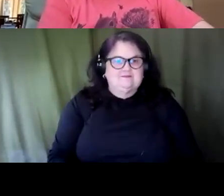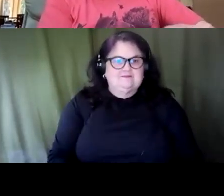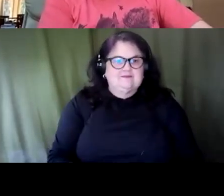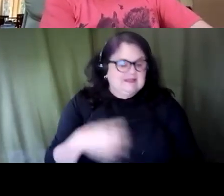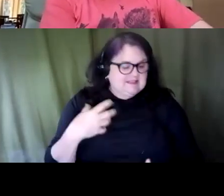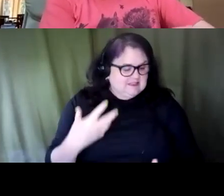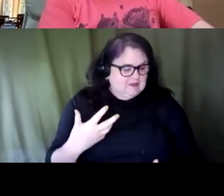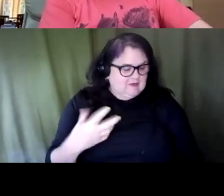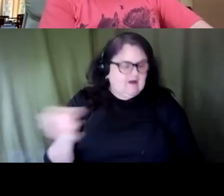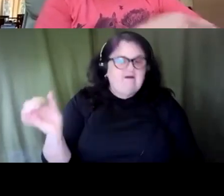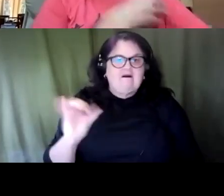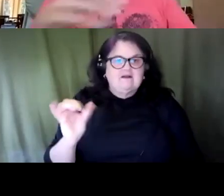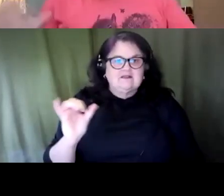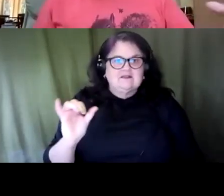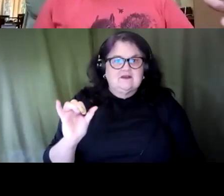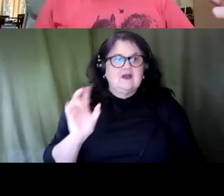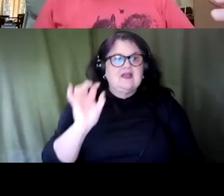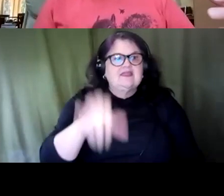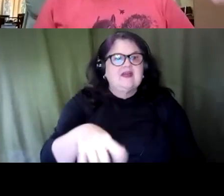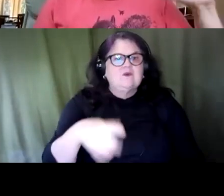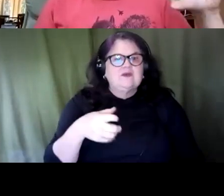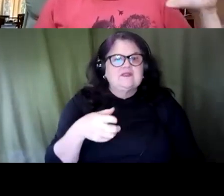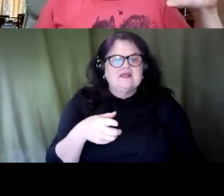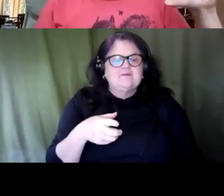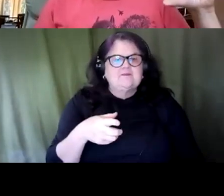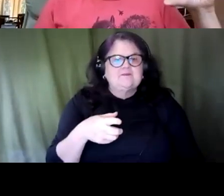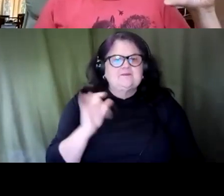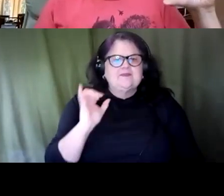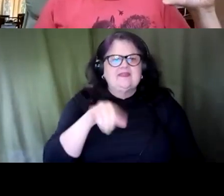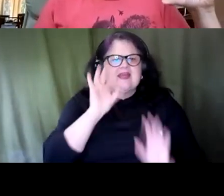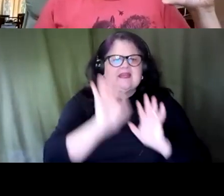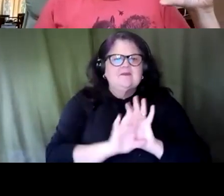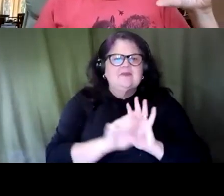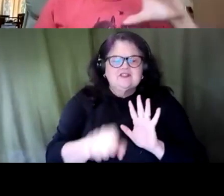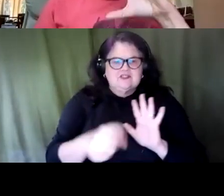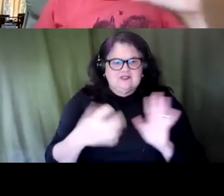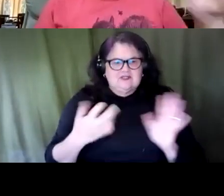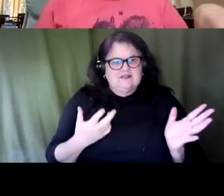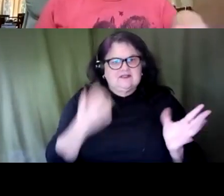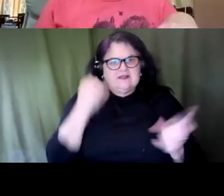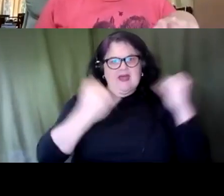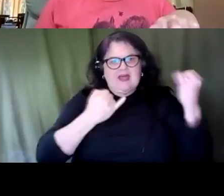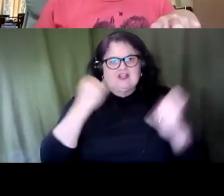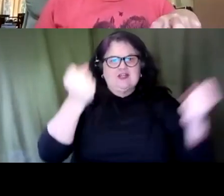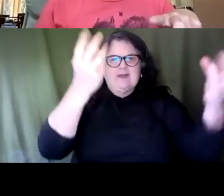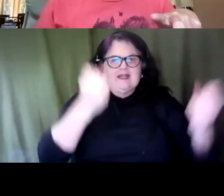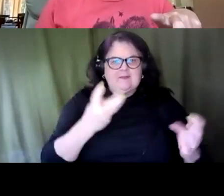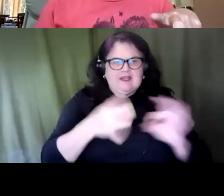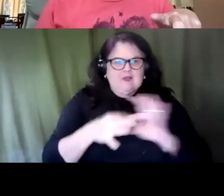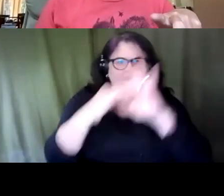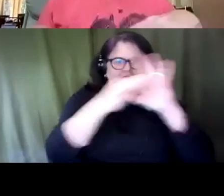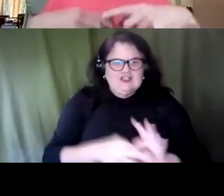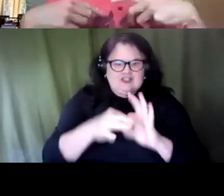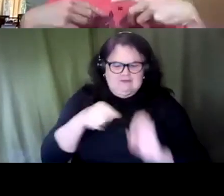So also, that was, this image is one of just imagining a lot of relationships around one piece